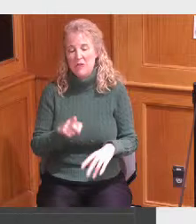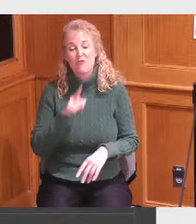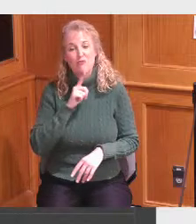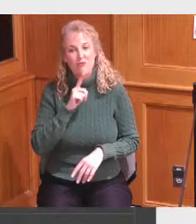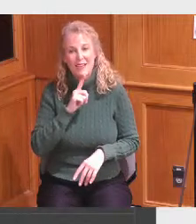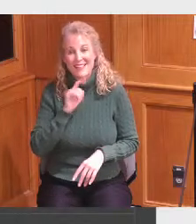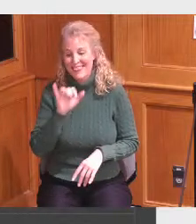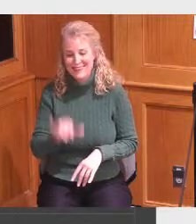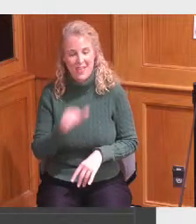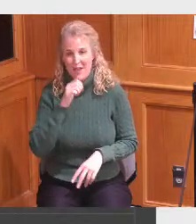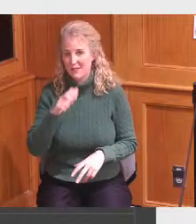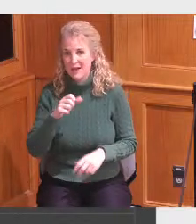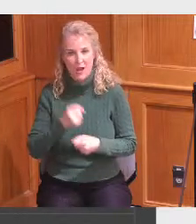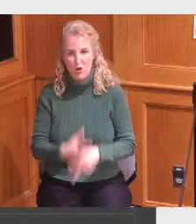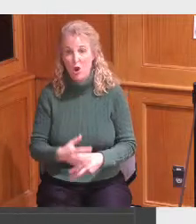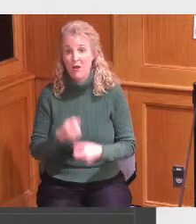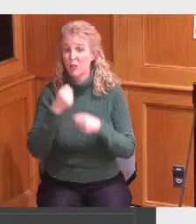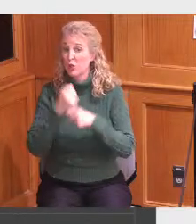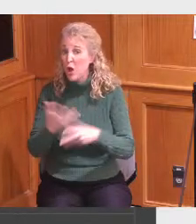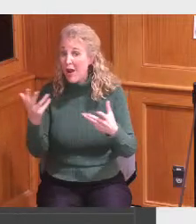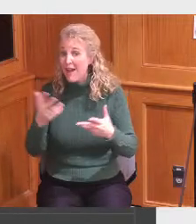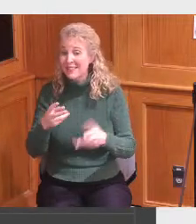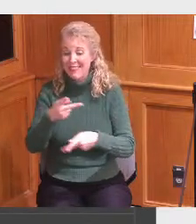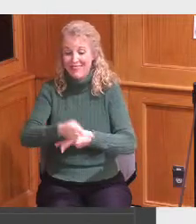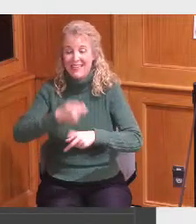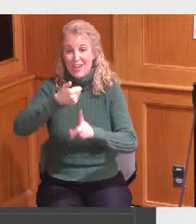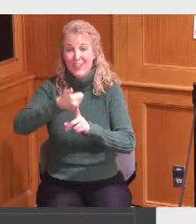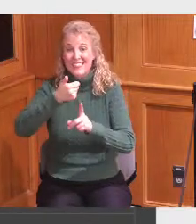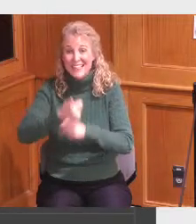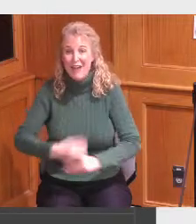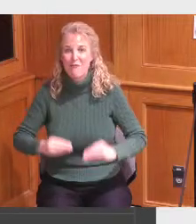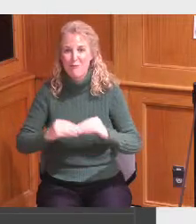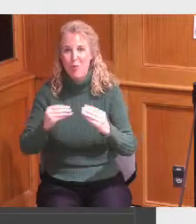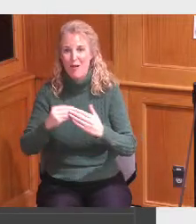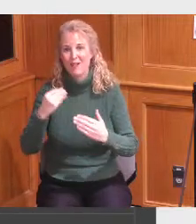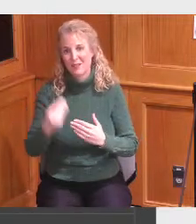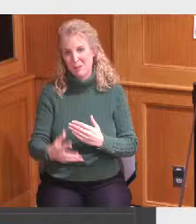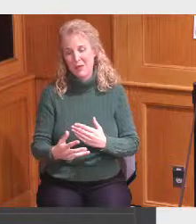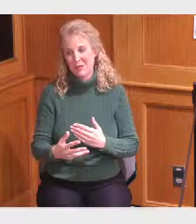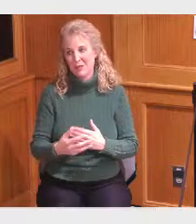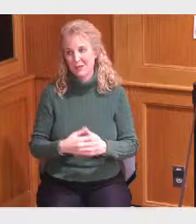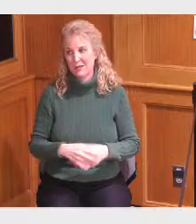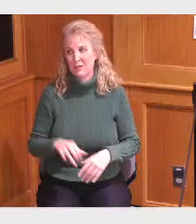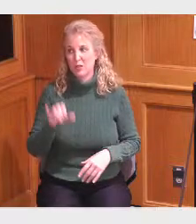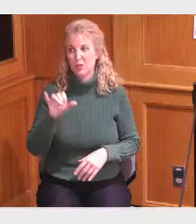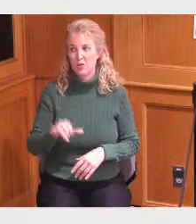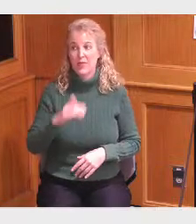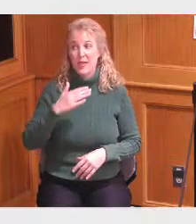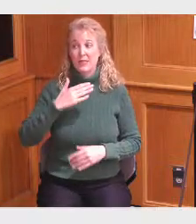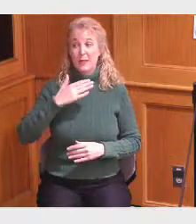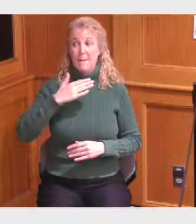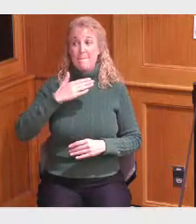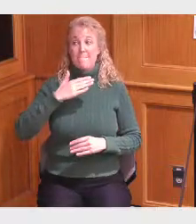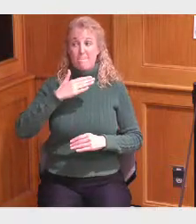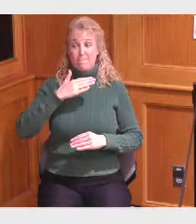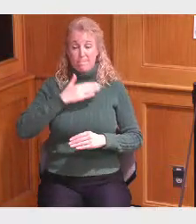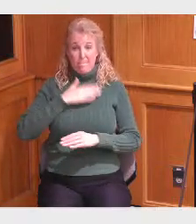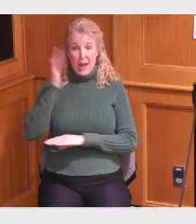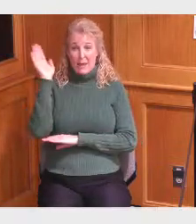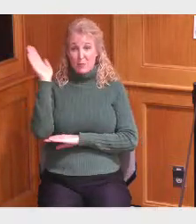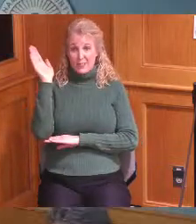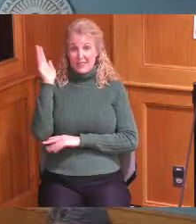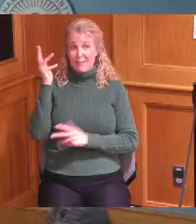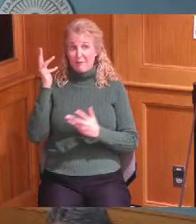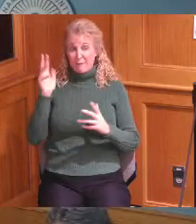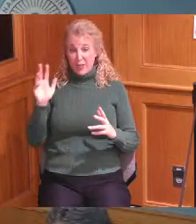that you see in these figures here. And so that concludes my presentation. Open any